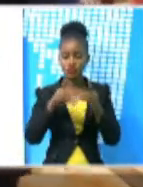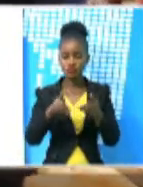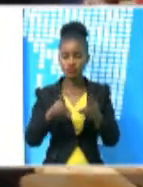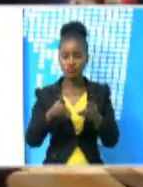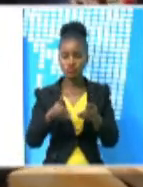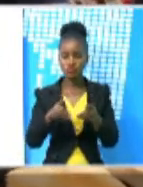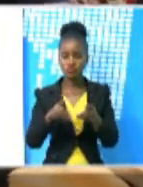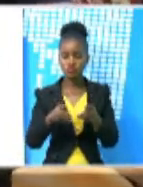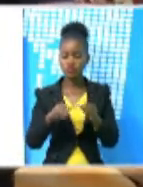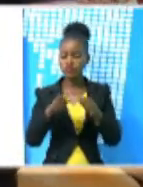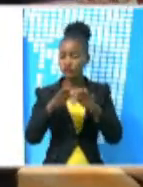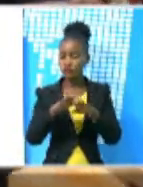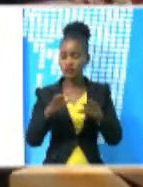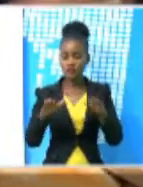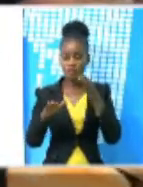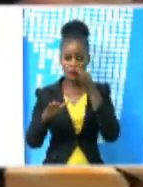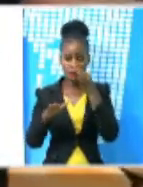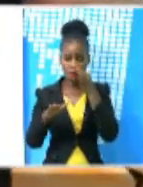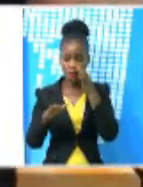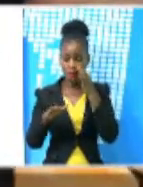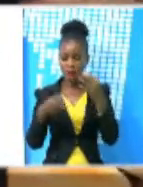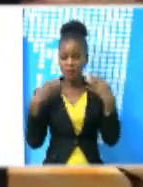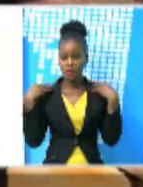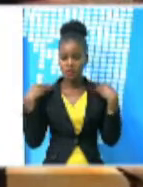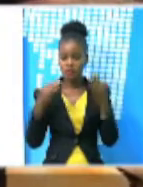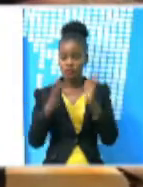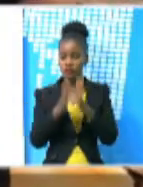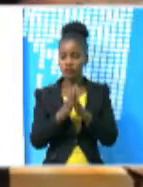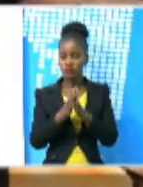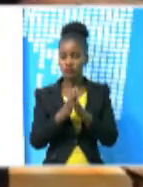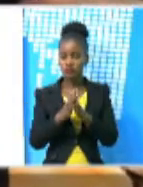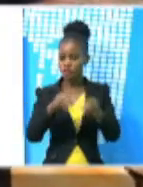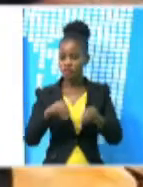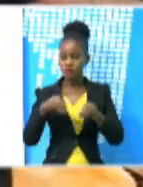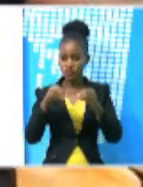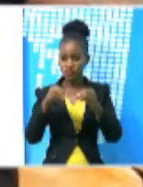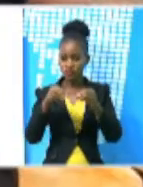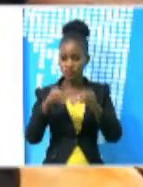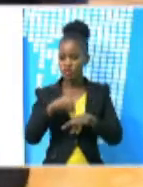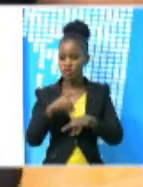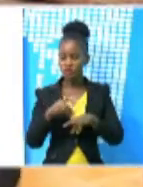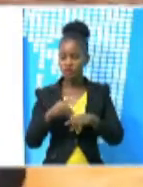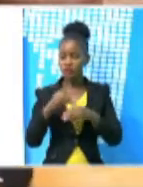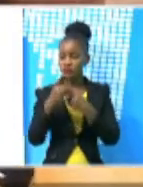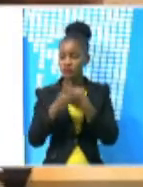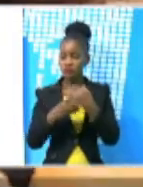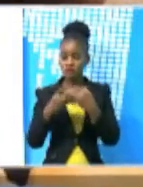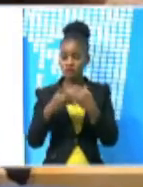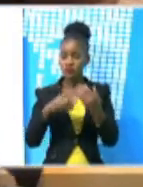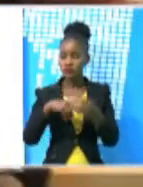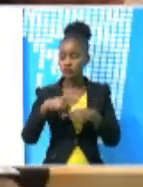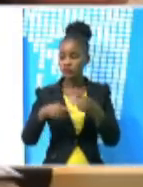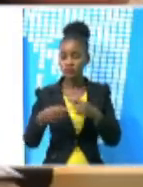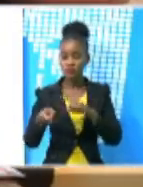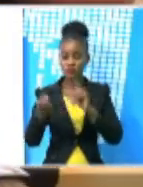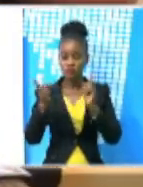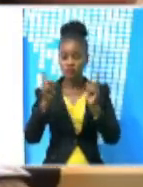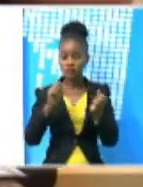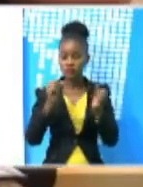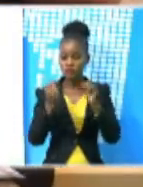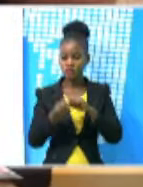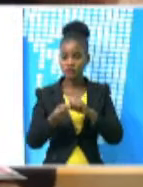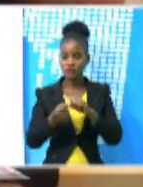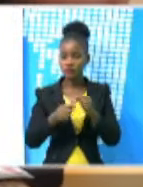Farm to Table Limited, such a training serves as a farmer ground day in the district that always focuses on evaluating